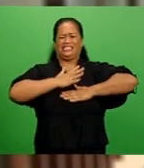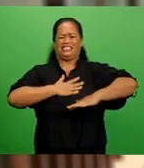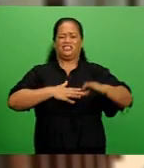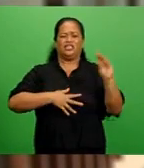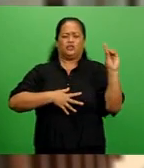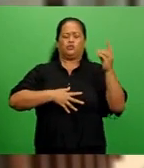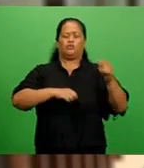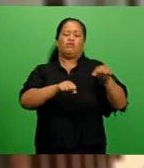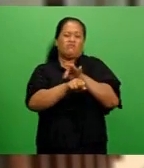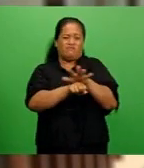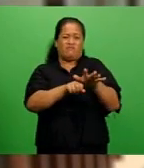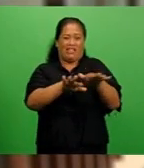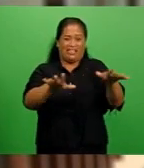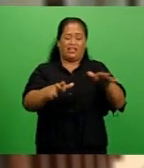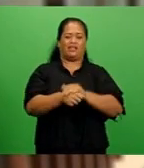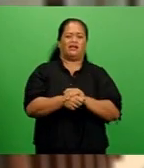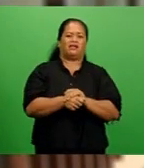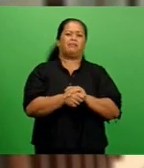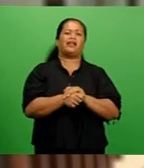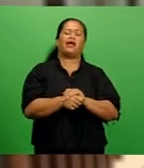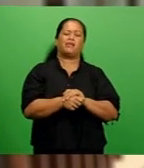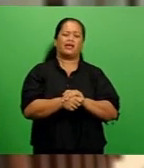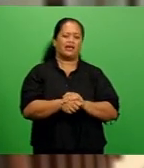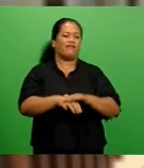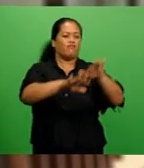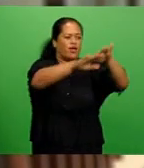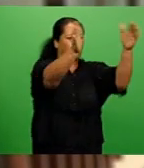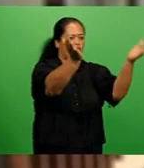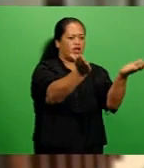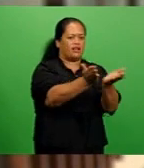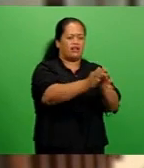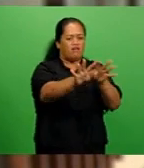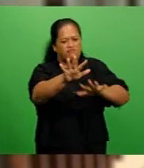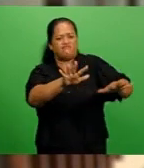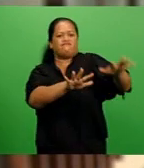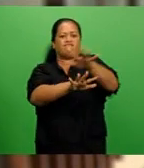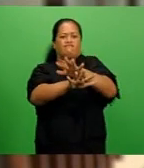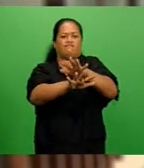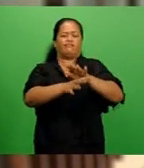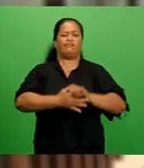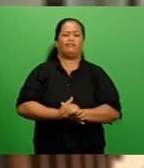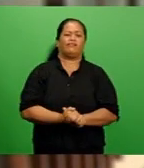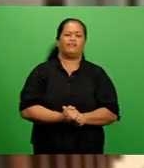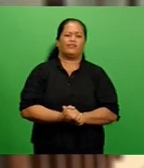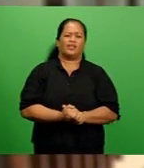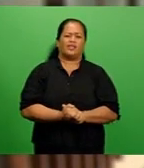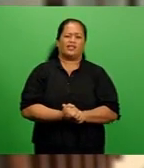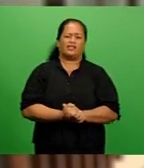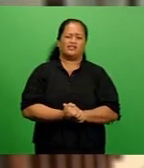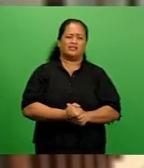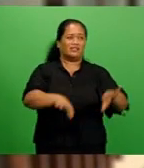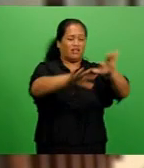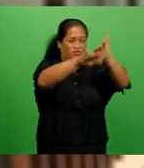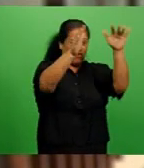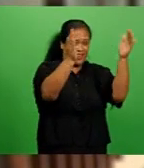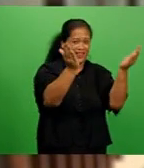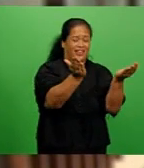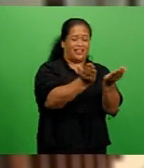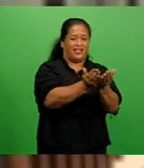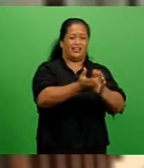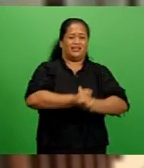expanded, while a Brexit trade deal supported investor risk appetite. On Wall Street, the S&P futures